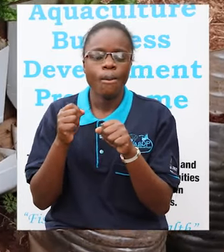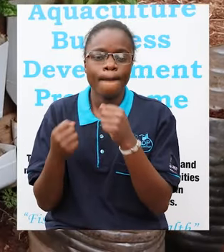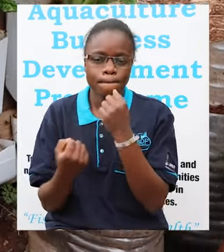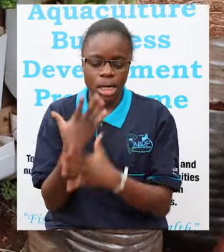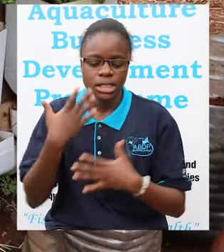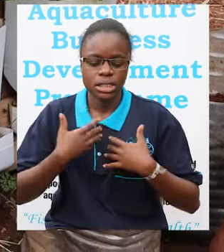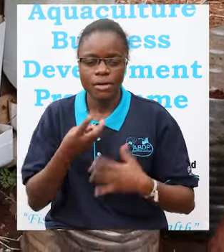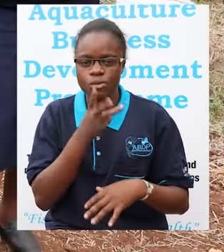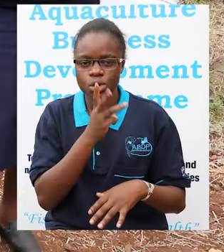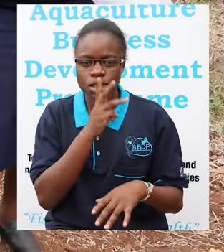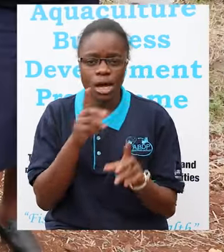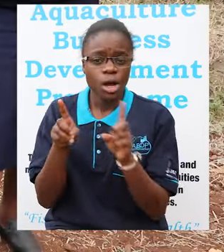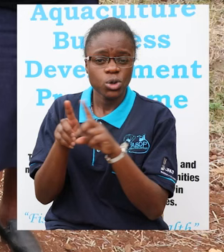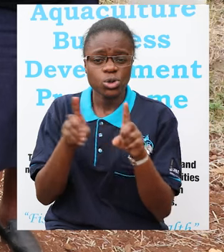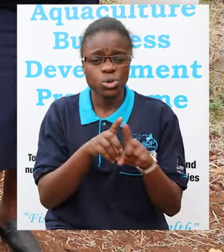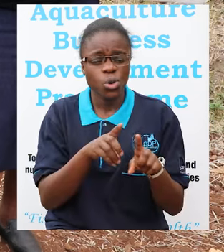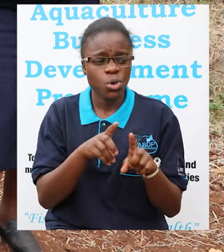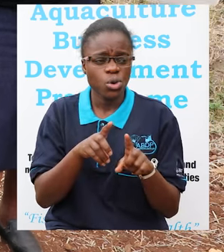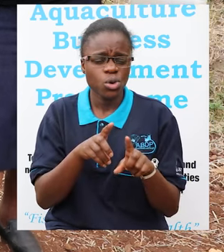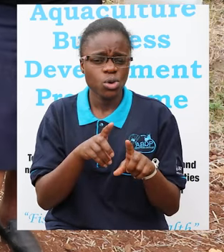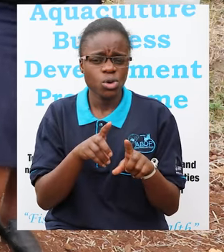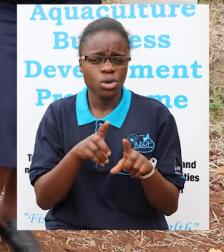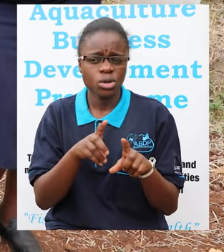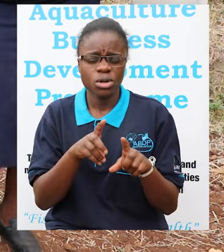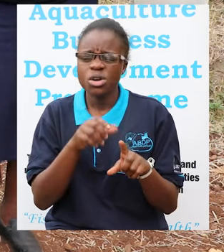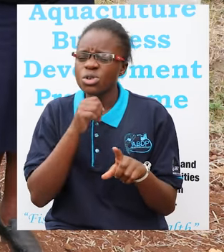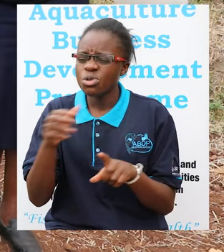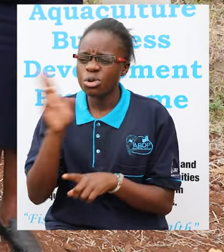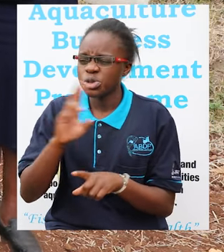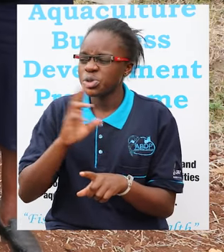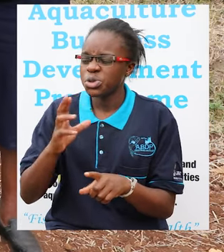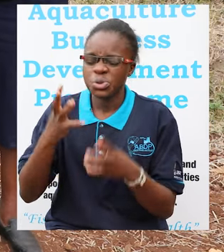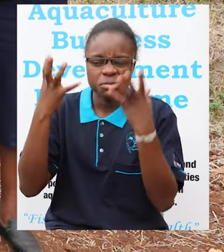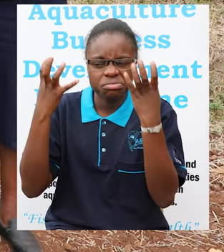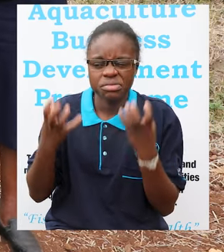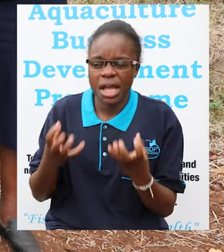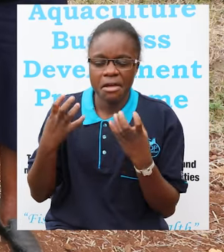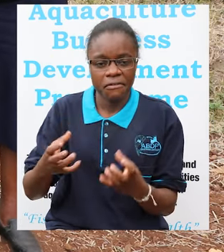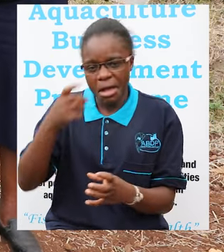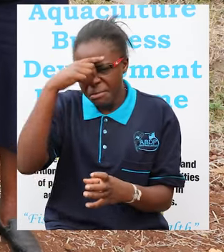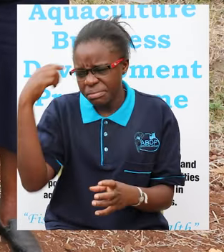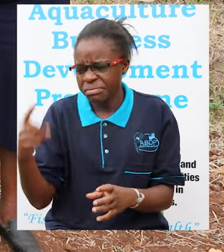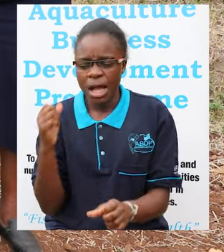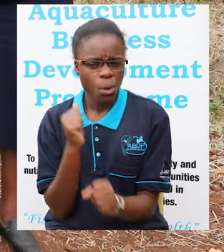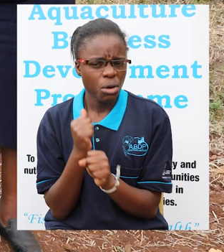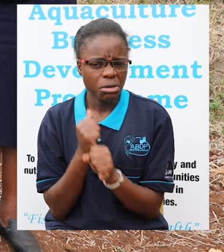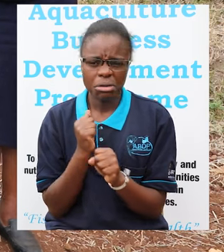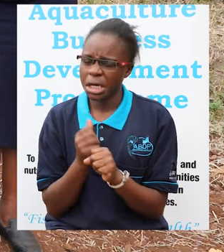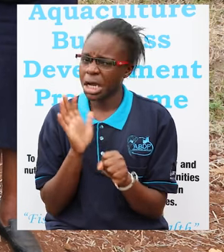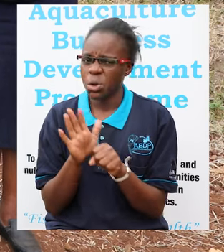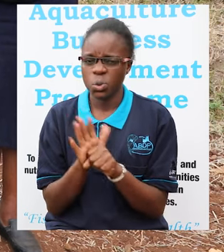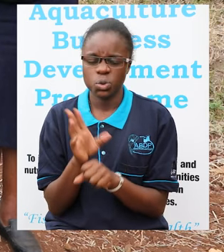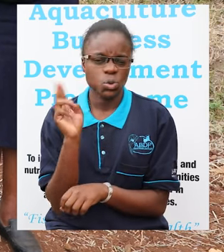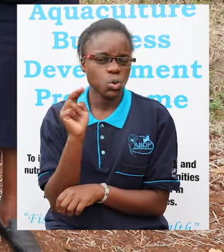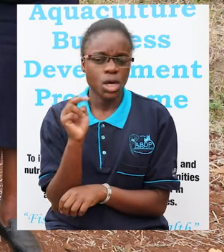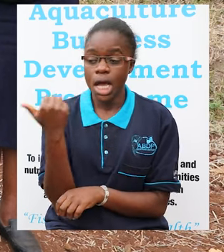a hands-off garden, so it's not labor intensive. When it comes to management, and